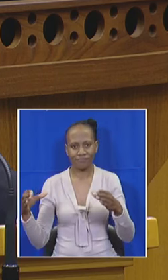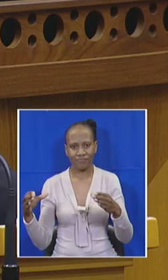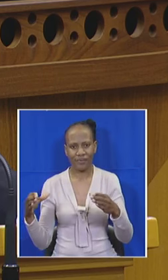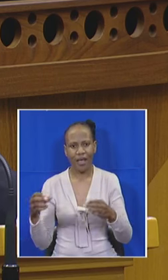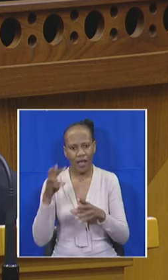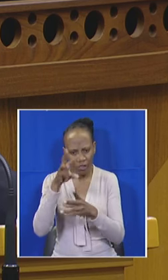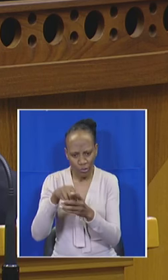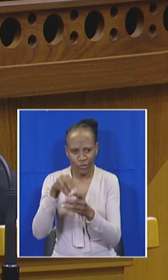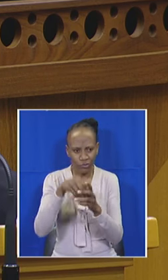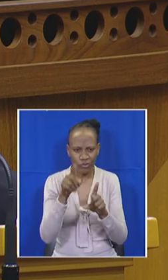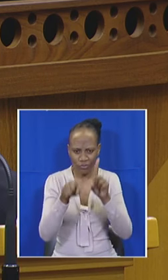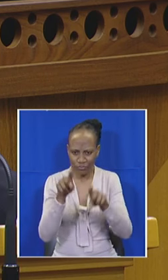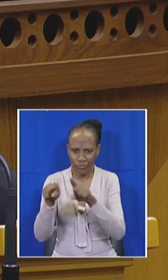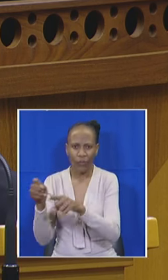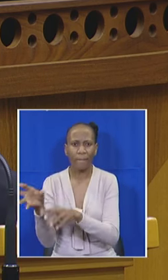manner,